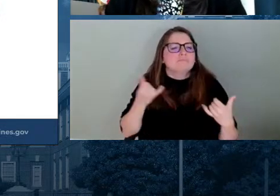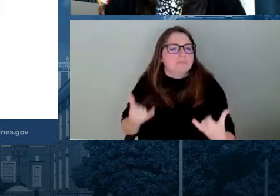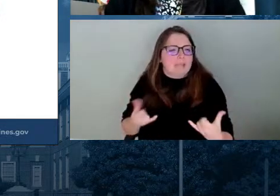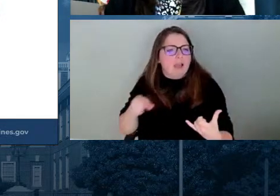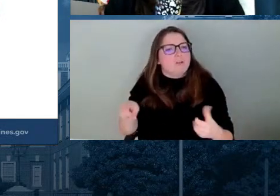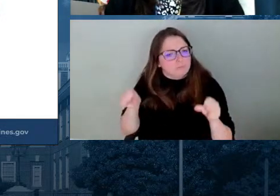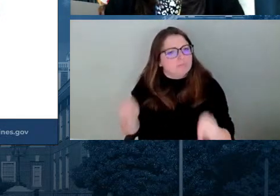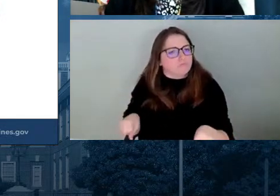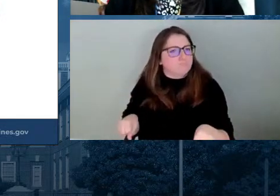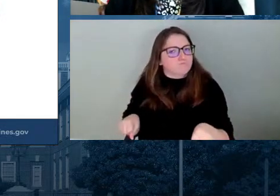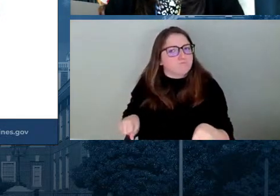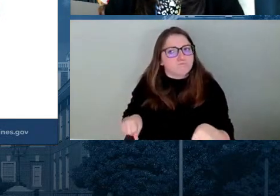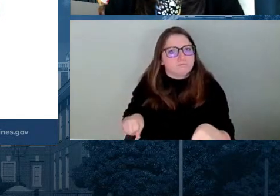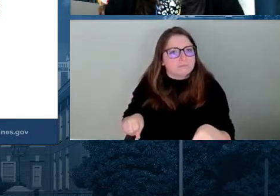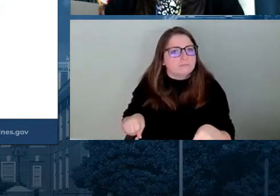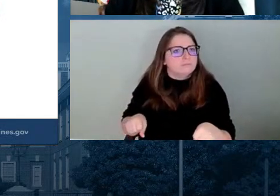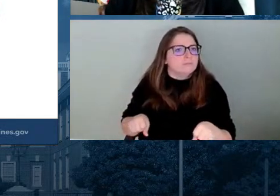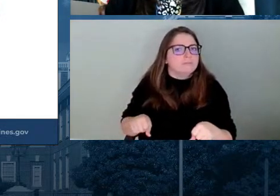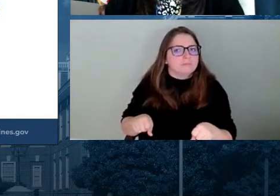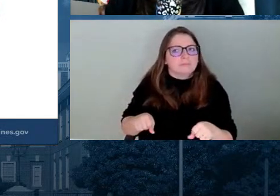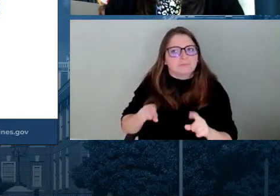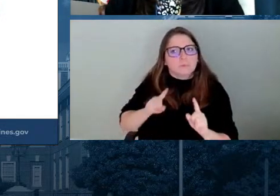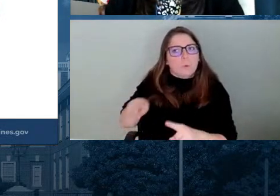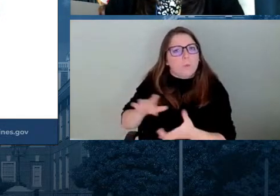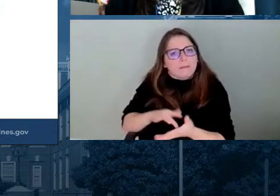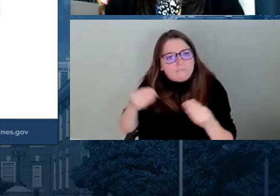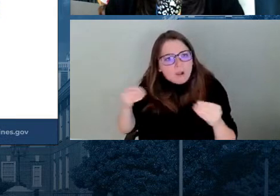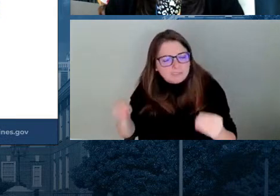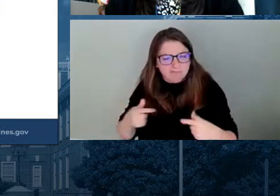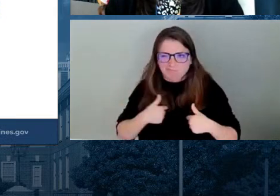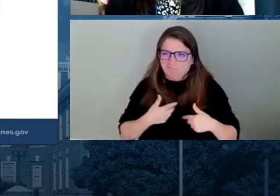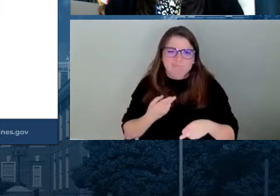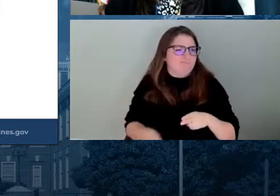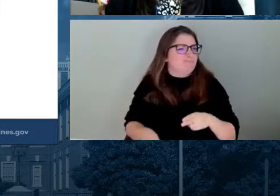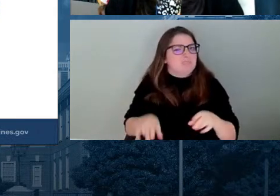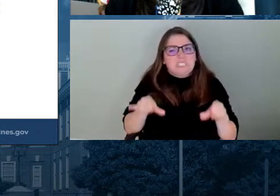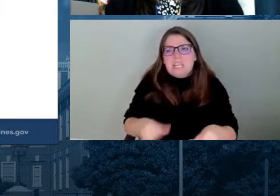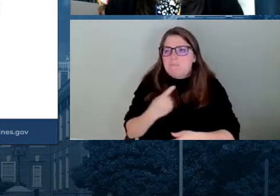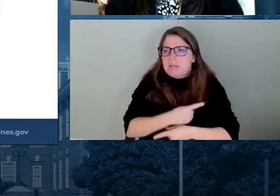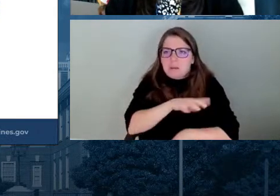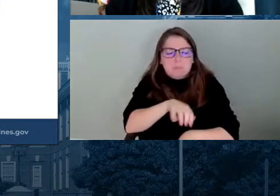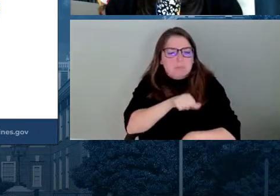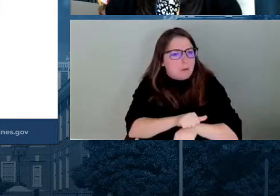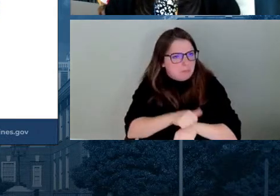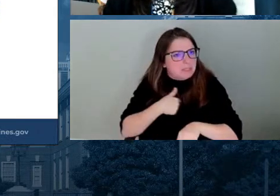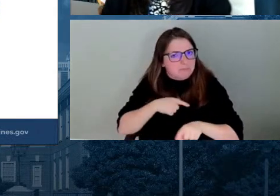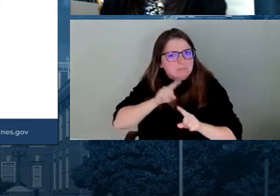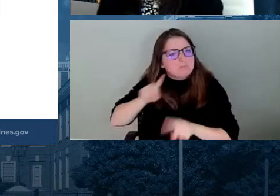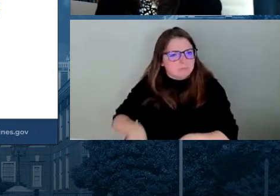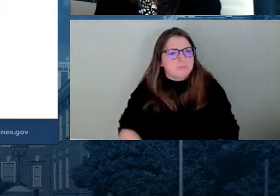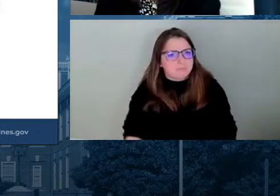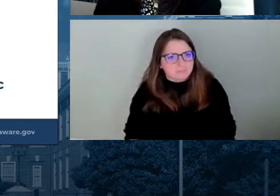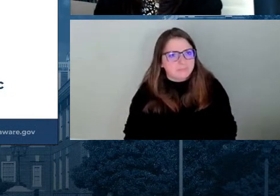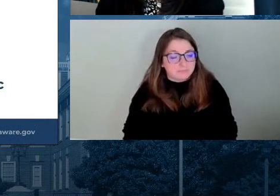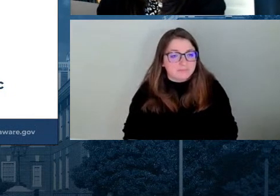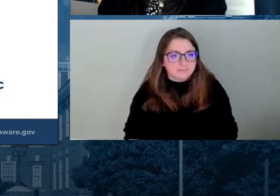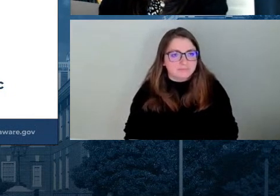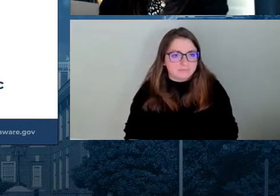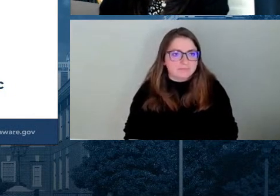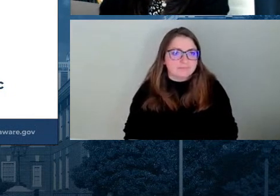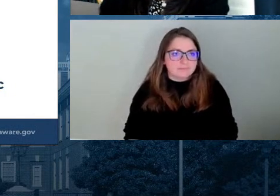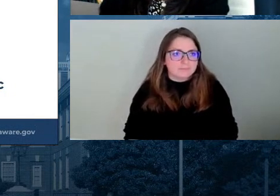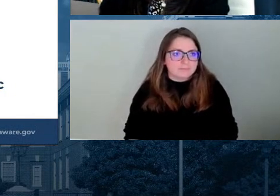but you should be able to very quickly. I was able to get a same day appointment, and we're hearing that for a lot of people. So next